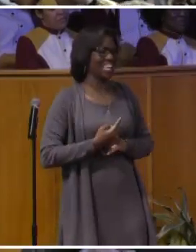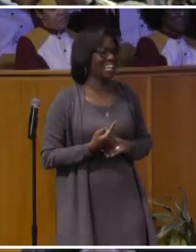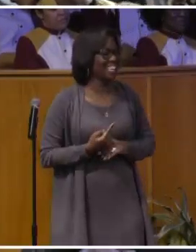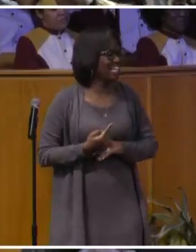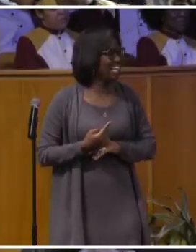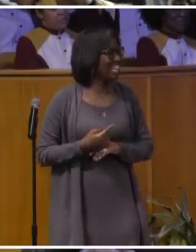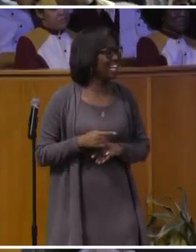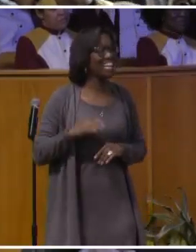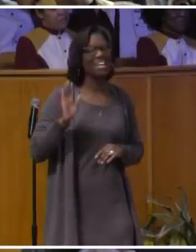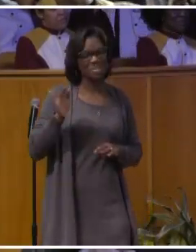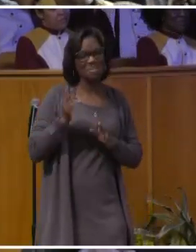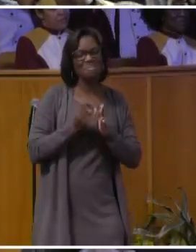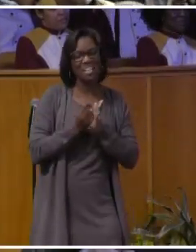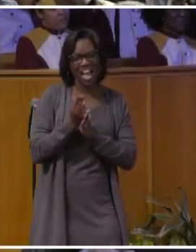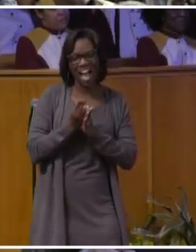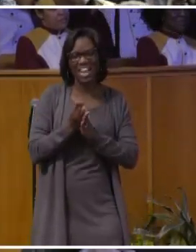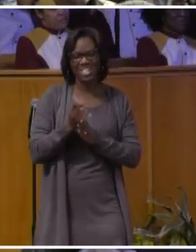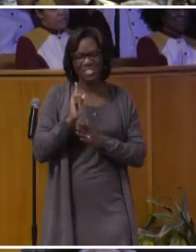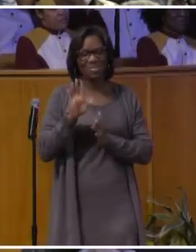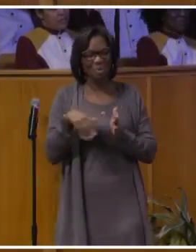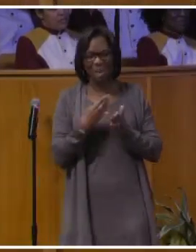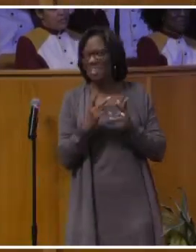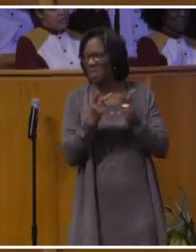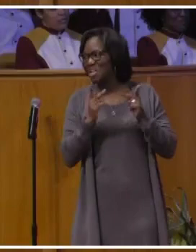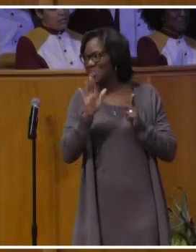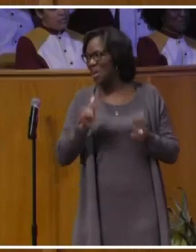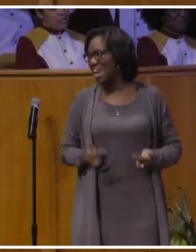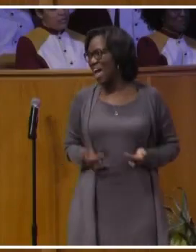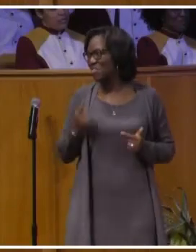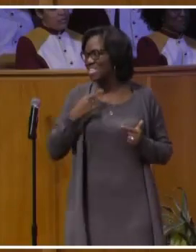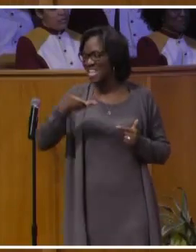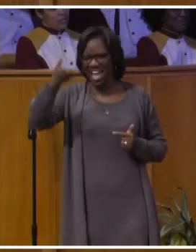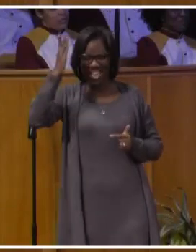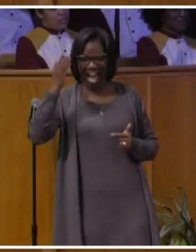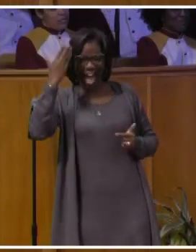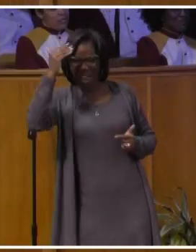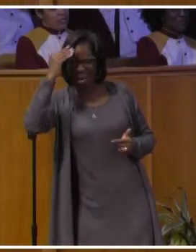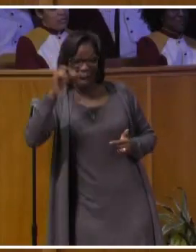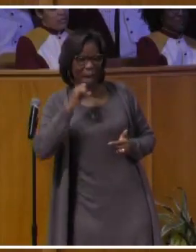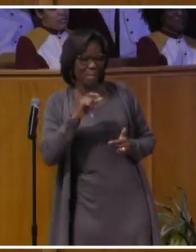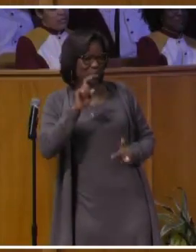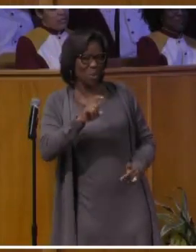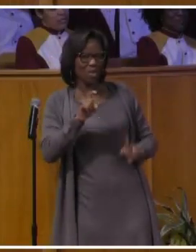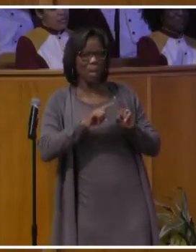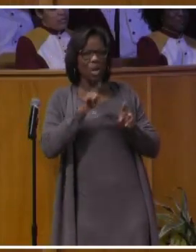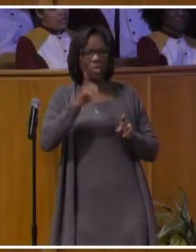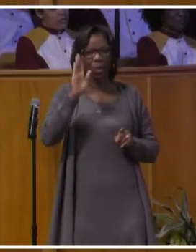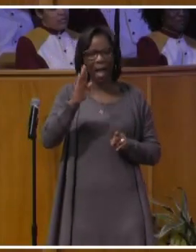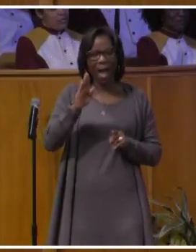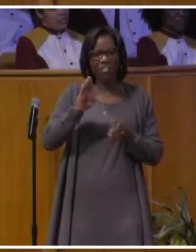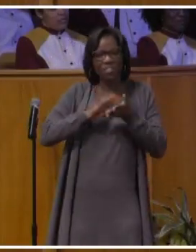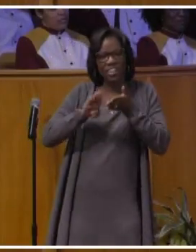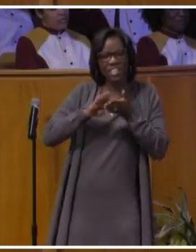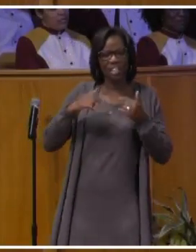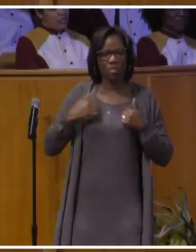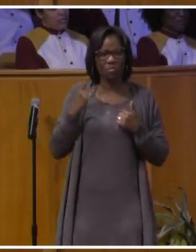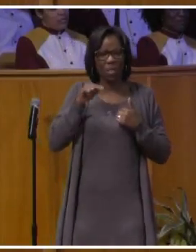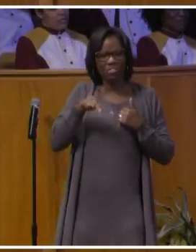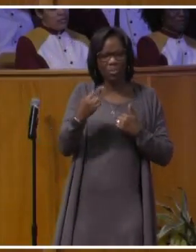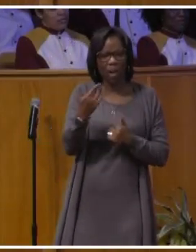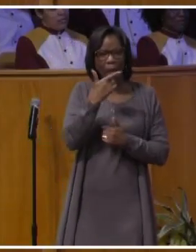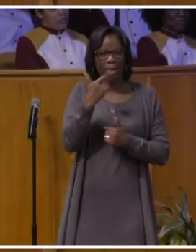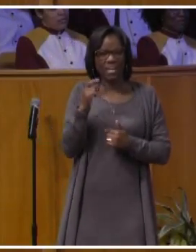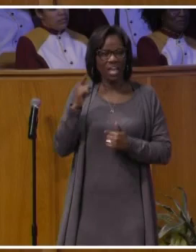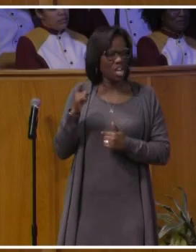Come on, be honest. You reached that place where you said, listen, God, I know I ain't supposed to, but you're going to have to forgive me on this one because